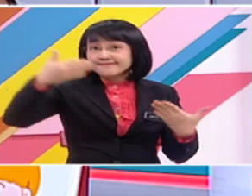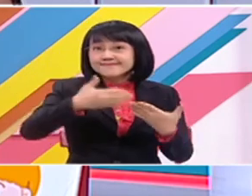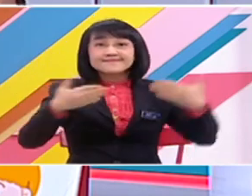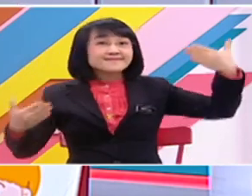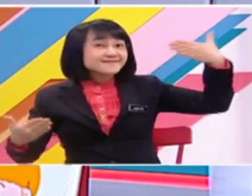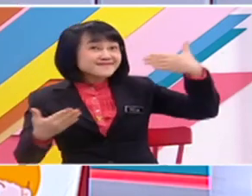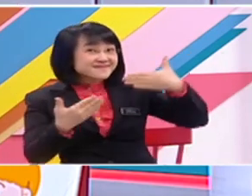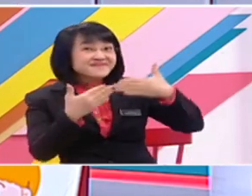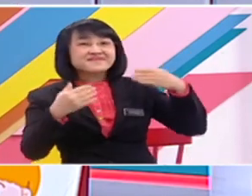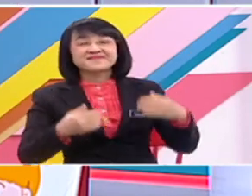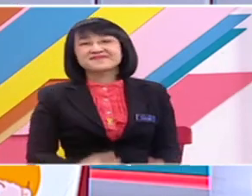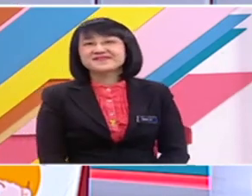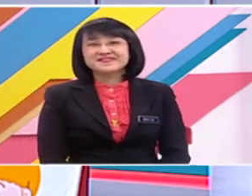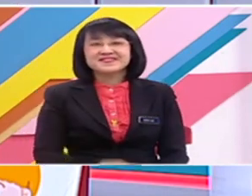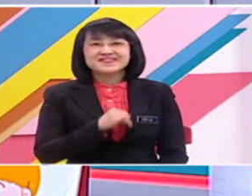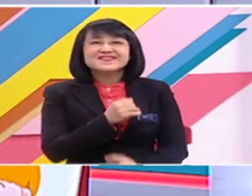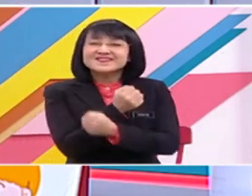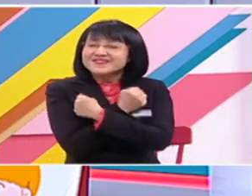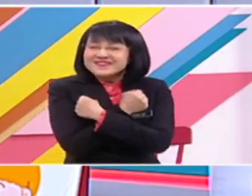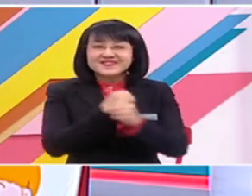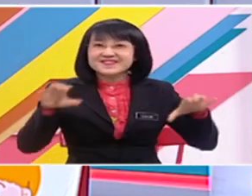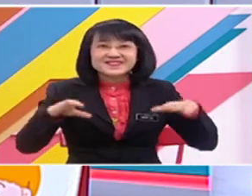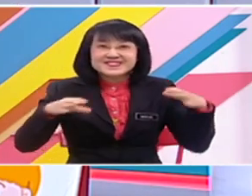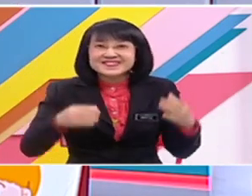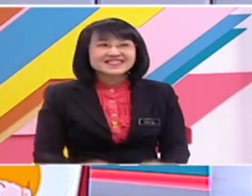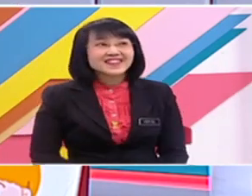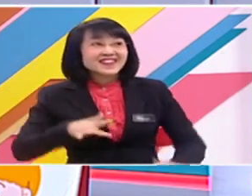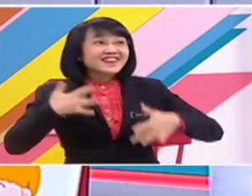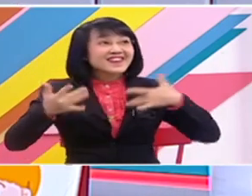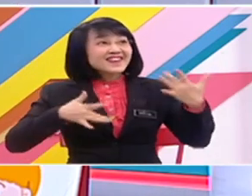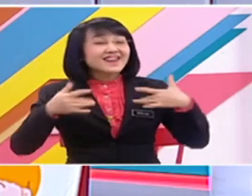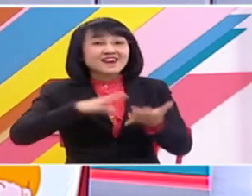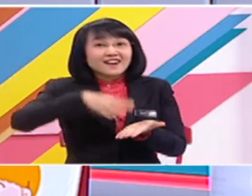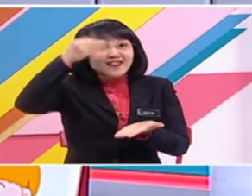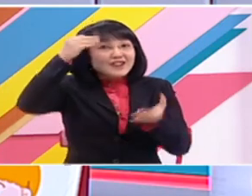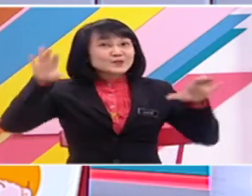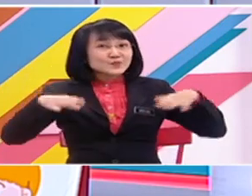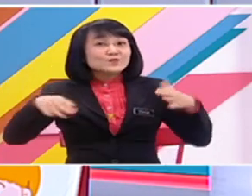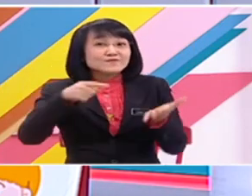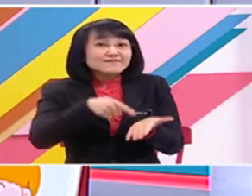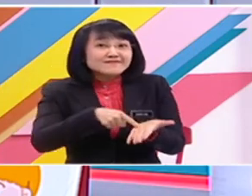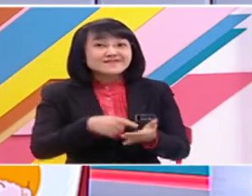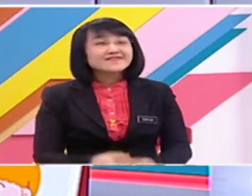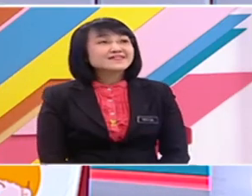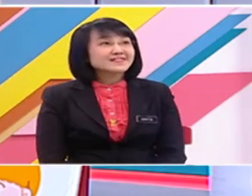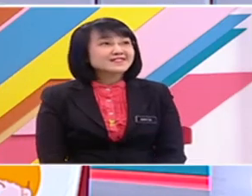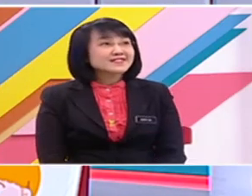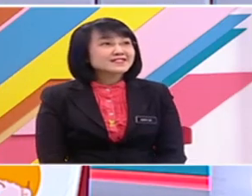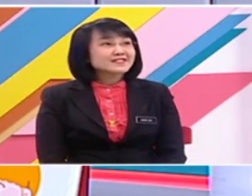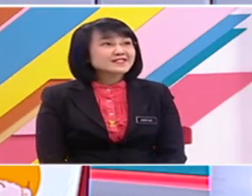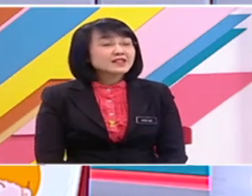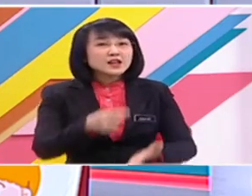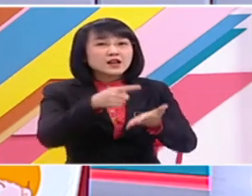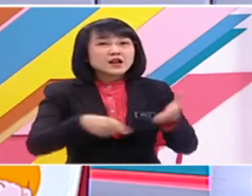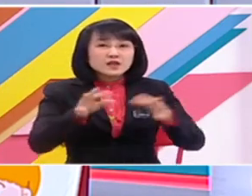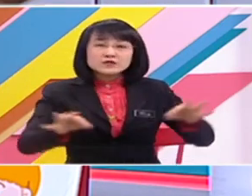Yes, of course. Wow, I would love to do that. And I'm excited to learn how to do this. But teacher, what is the important part